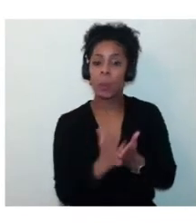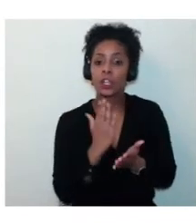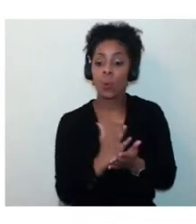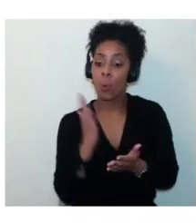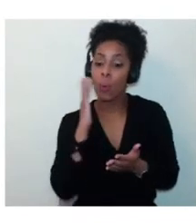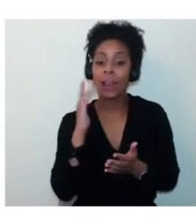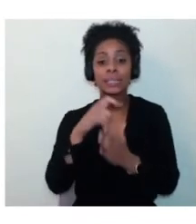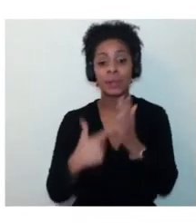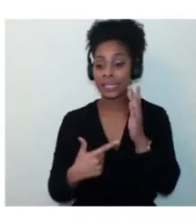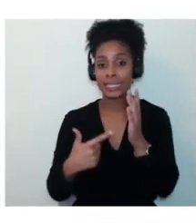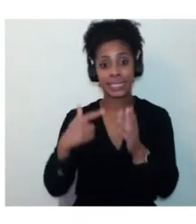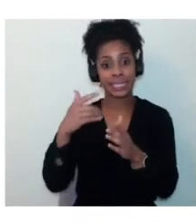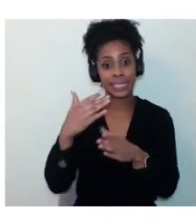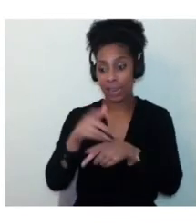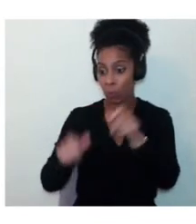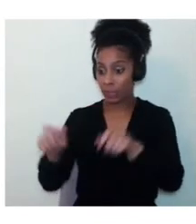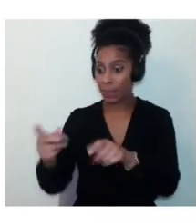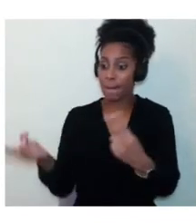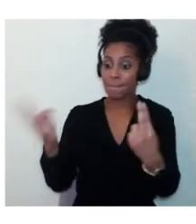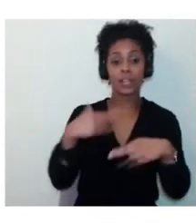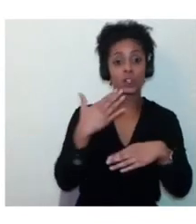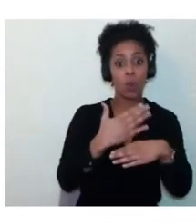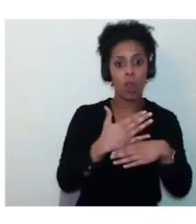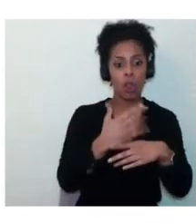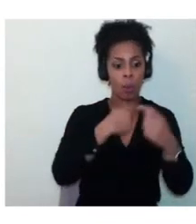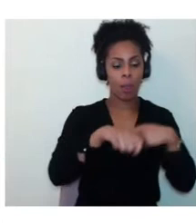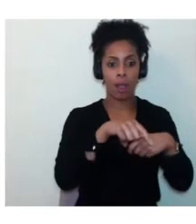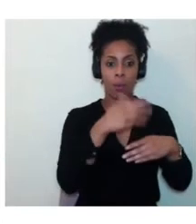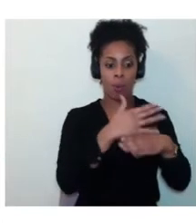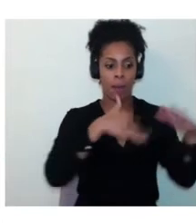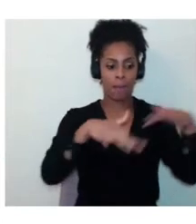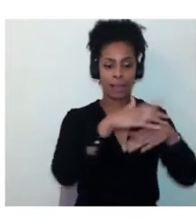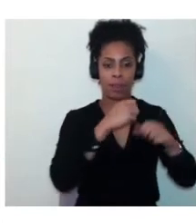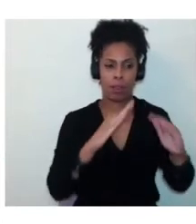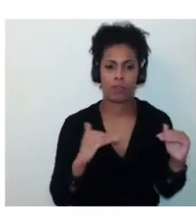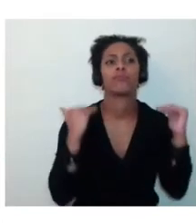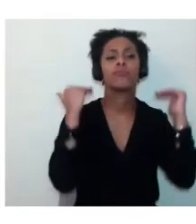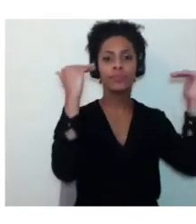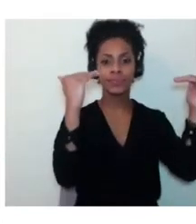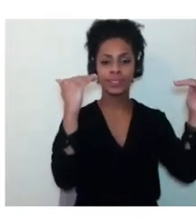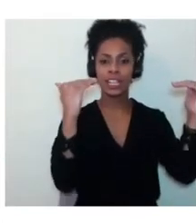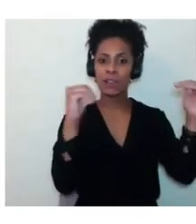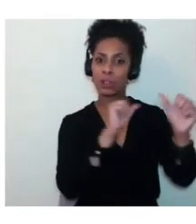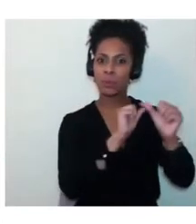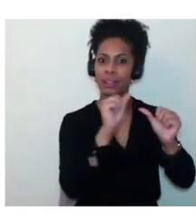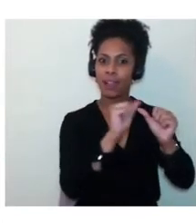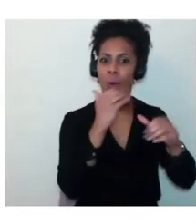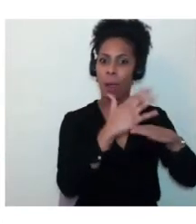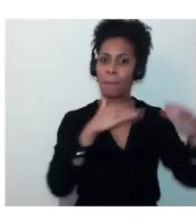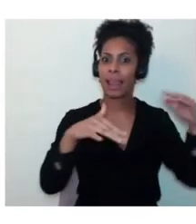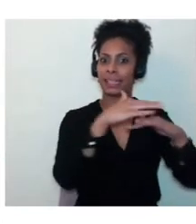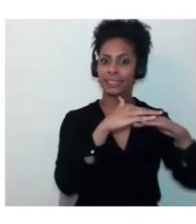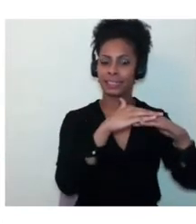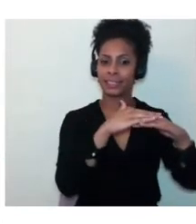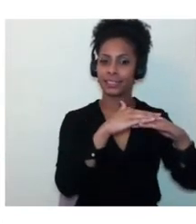to a workplace that's sort of hybrid in the post-COVID world. It's really like Cindy said, listening to our